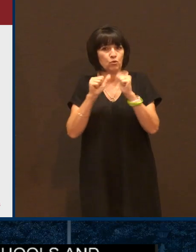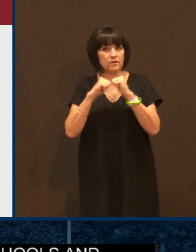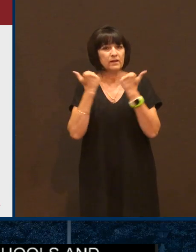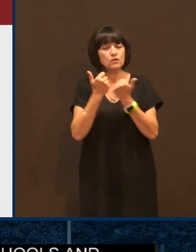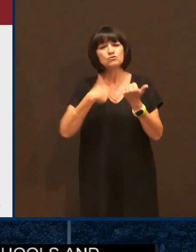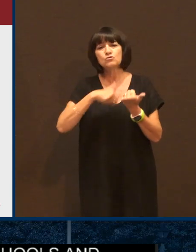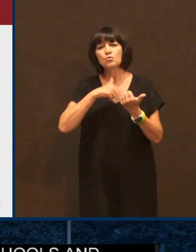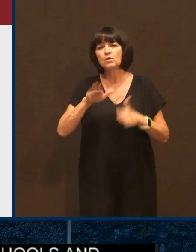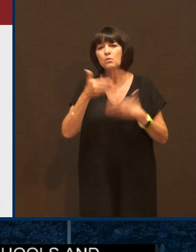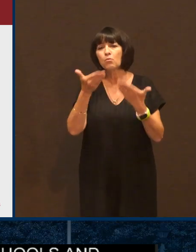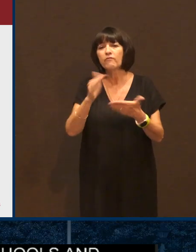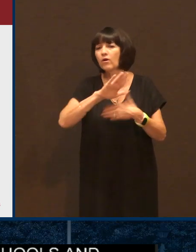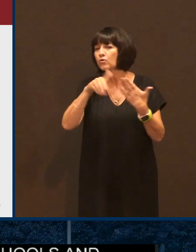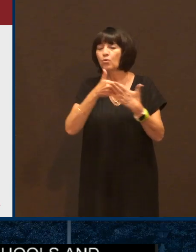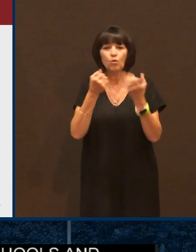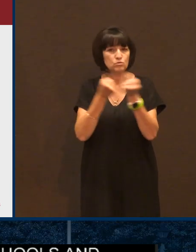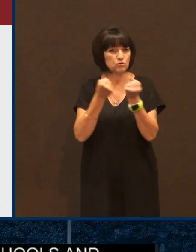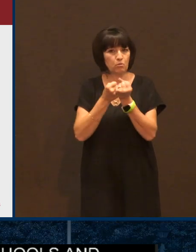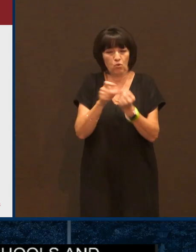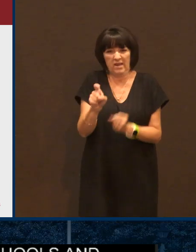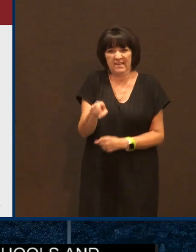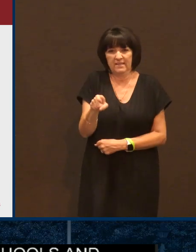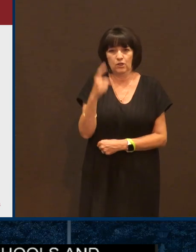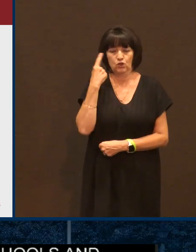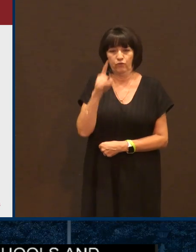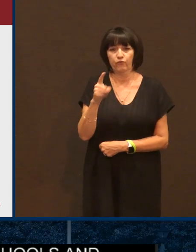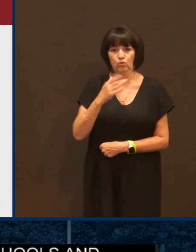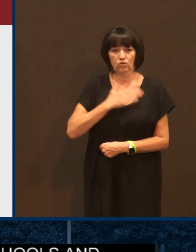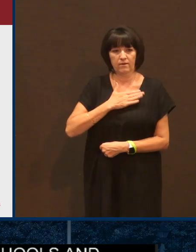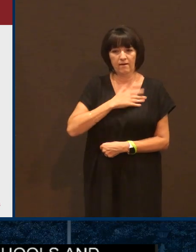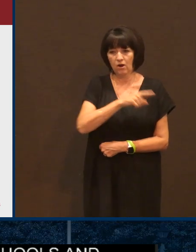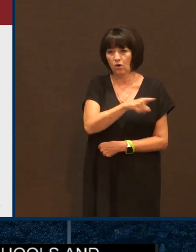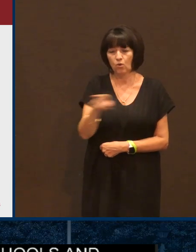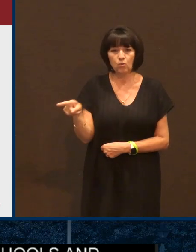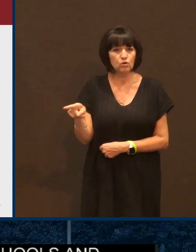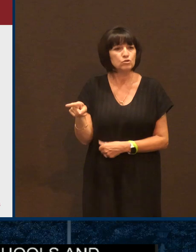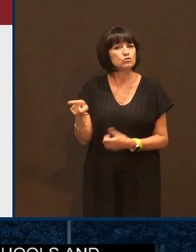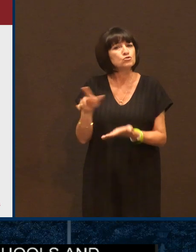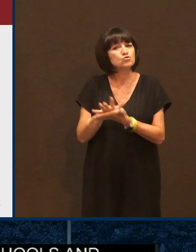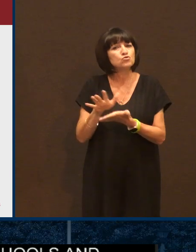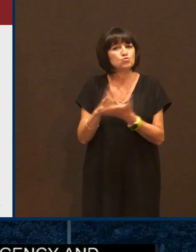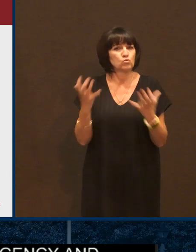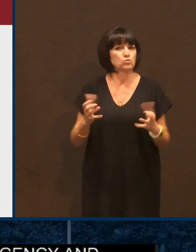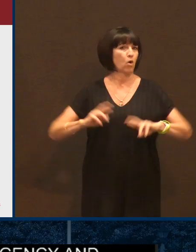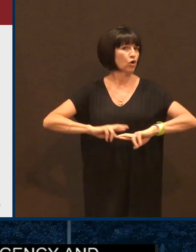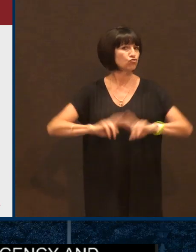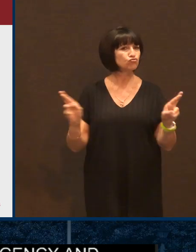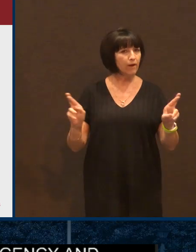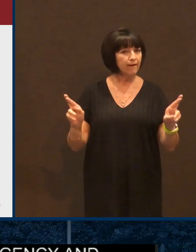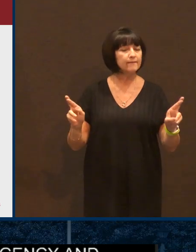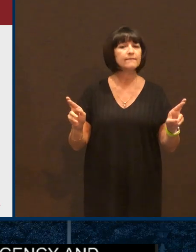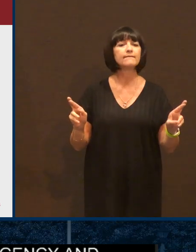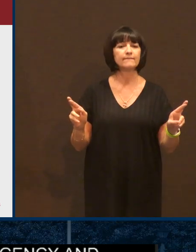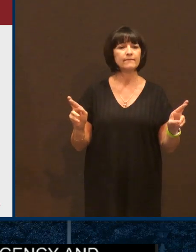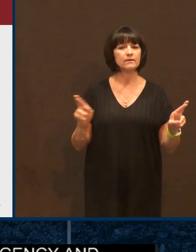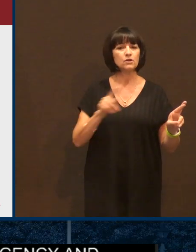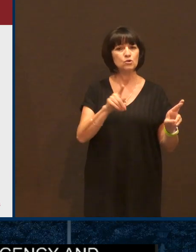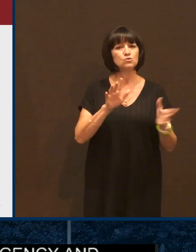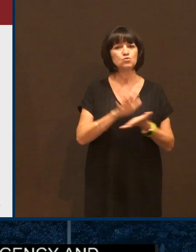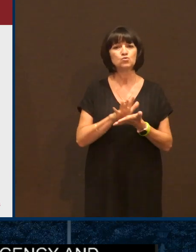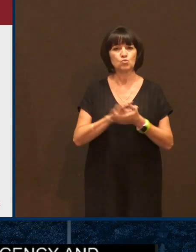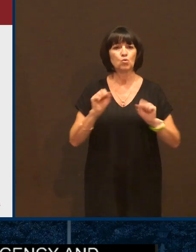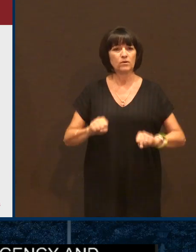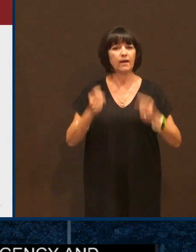providing the support that is needed for schools to be ready and to progress through the year as we